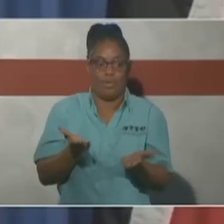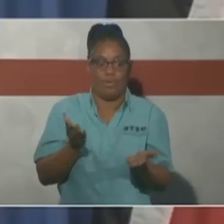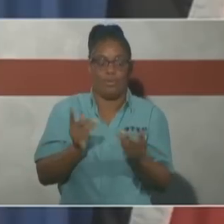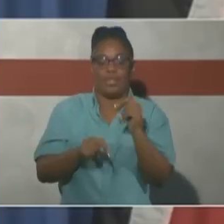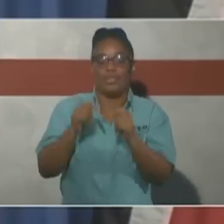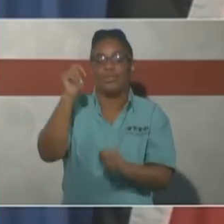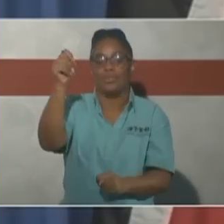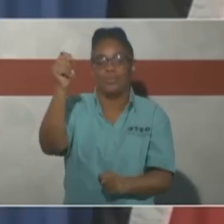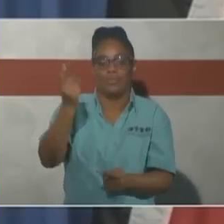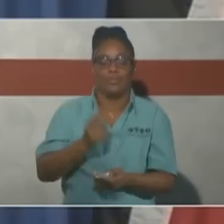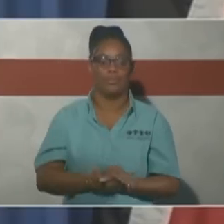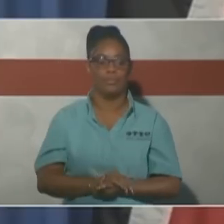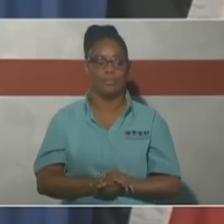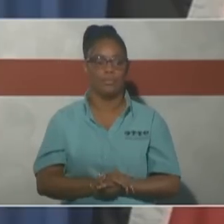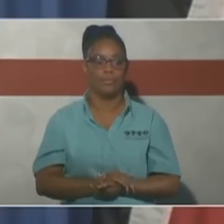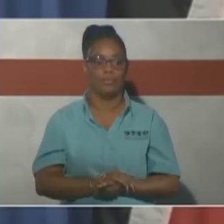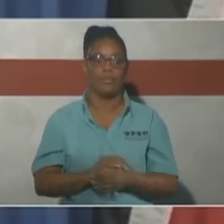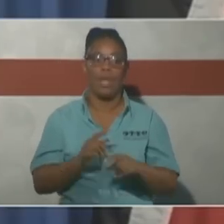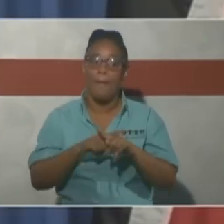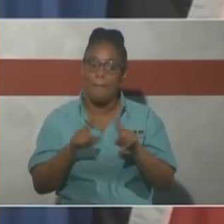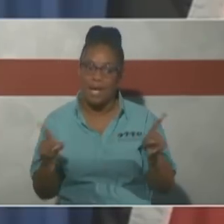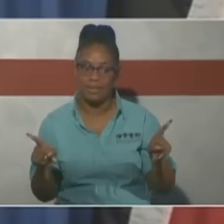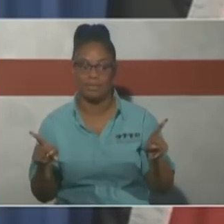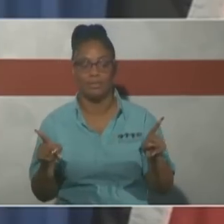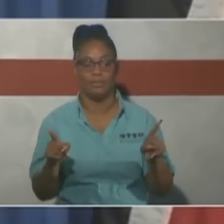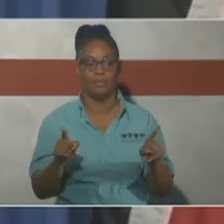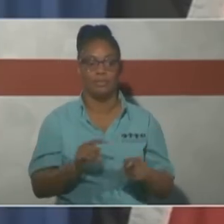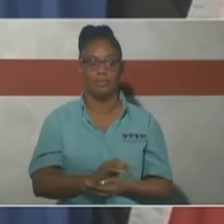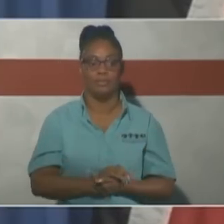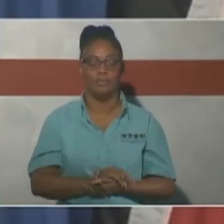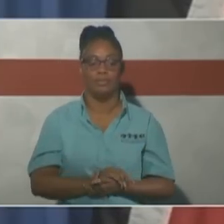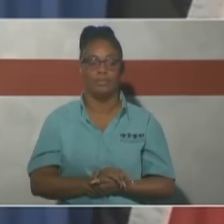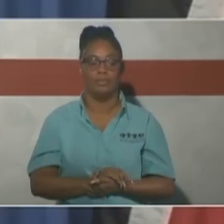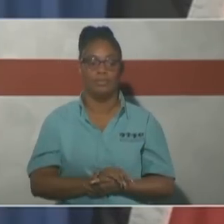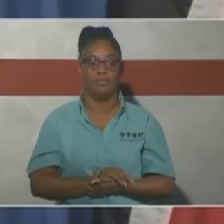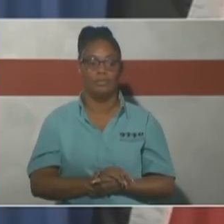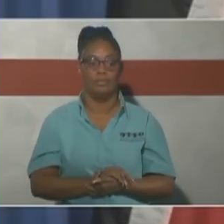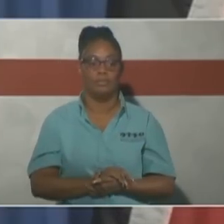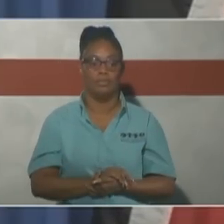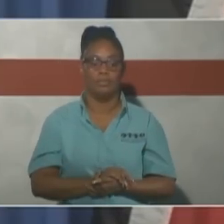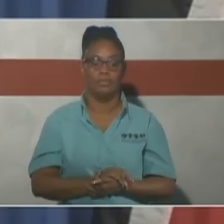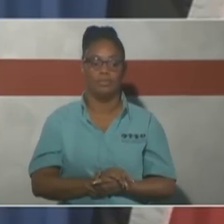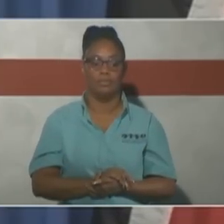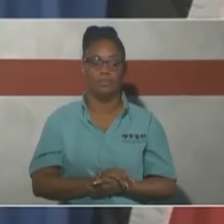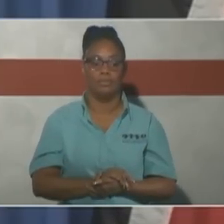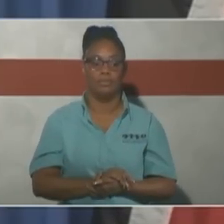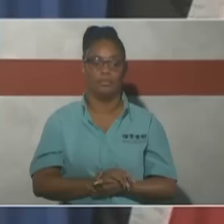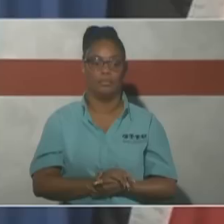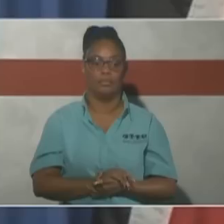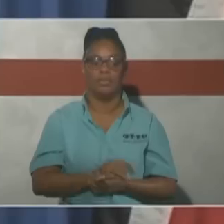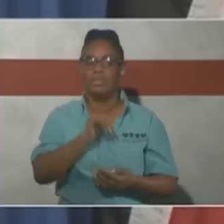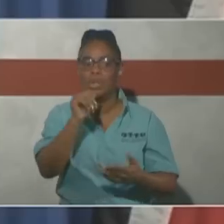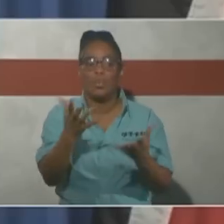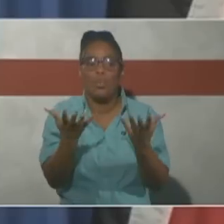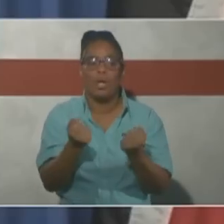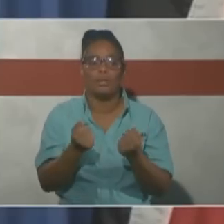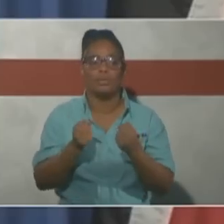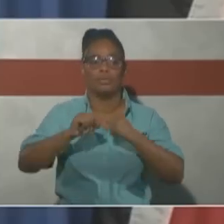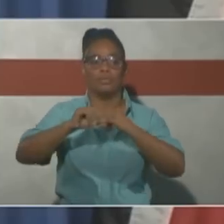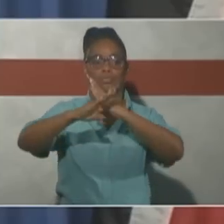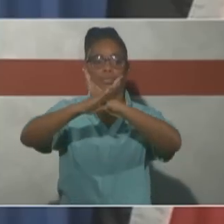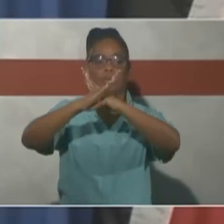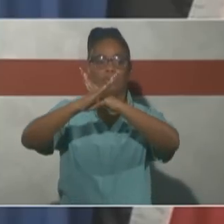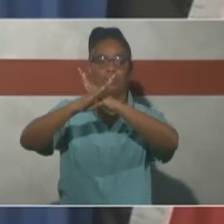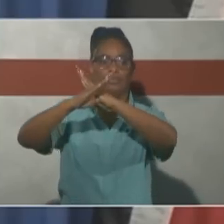have in Trinidad and Tobago, as usual, everything that exists outside in the wider world. We are